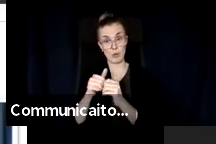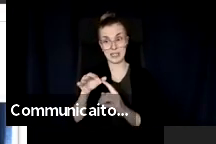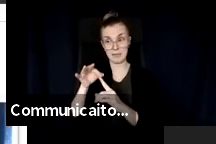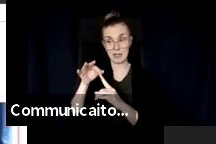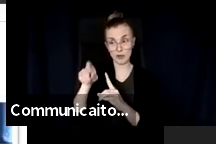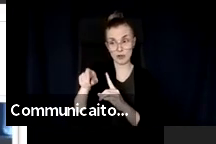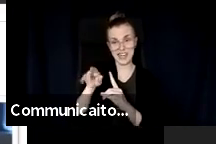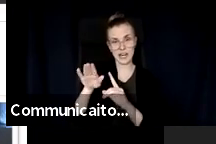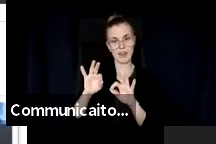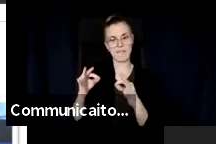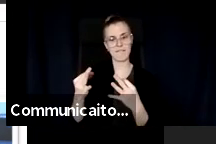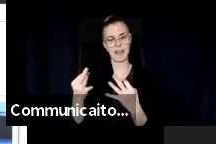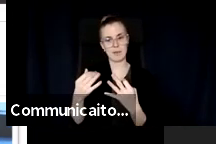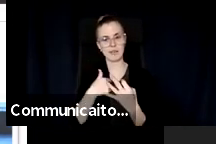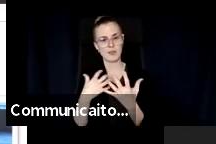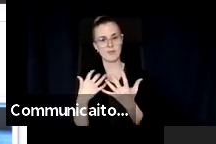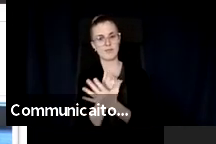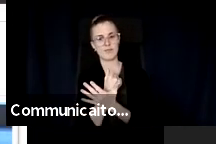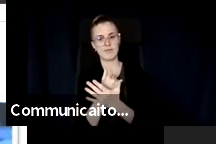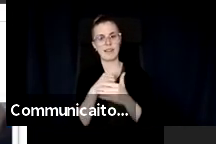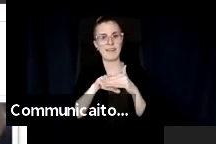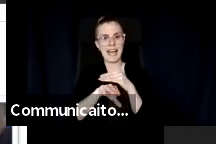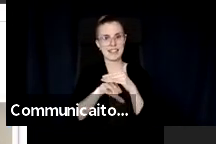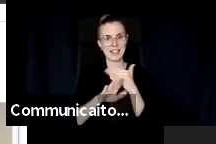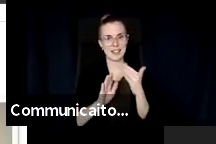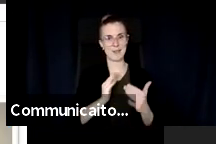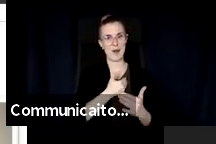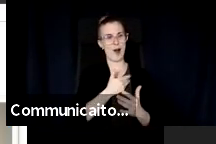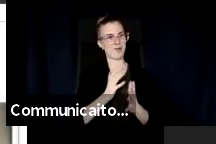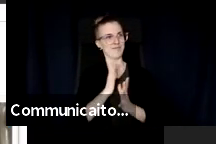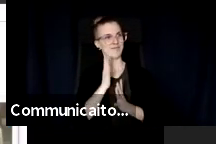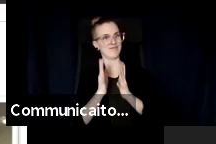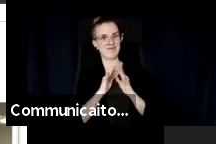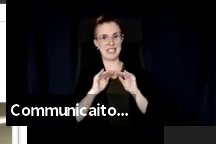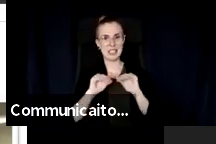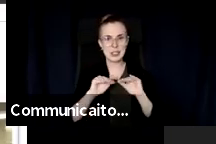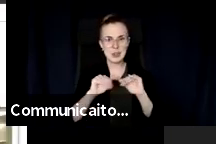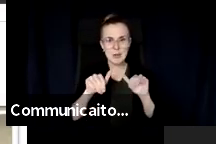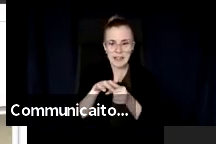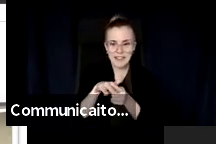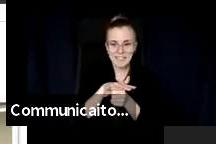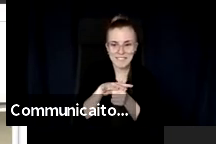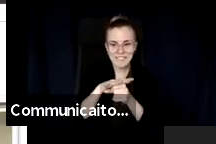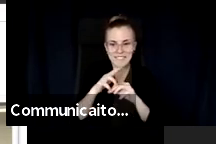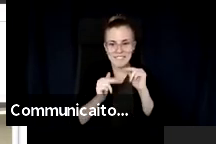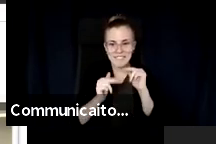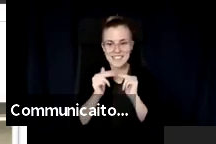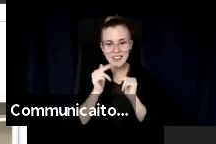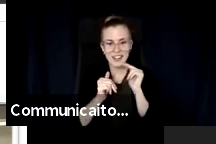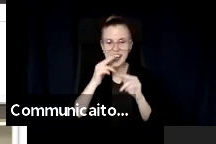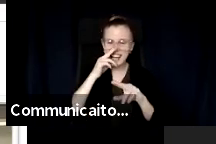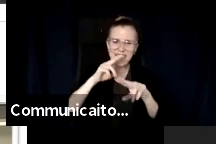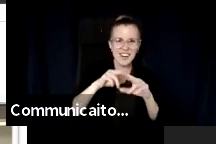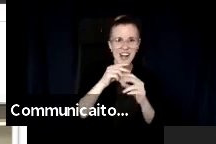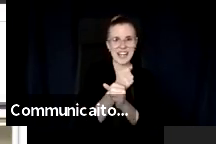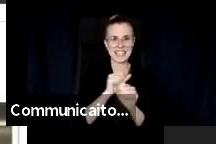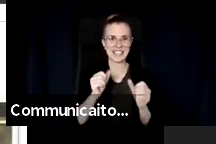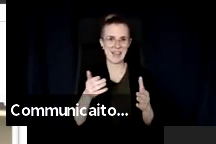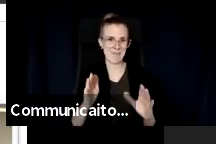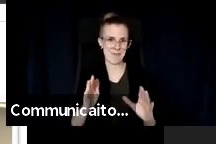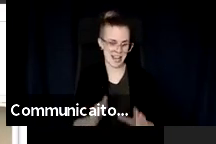chance to have access to one of our premier swimming facilities and have a splash in a fun and safe way.